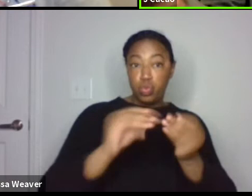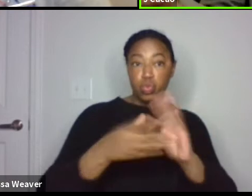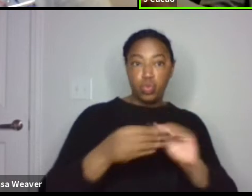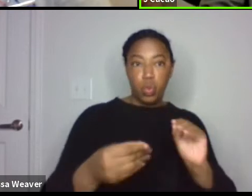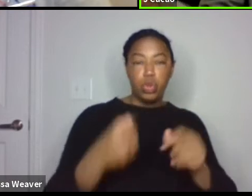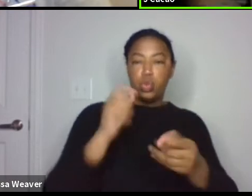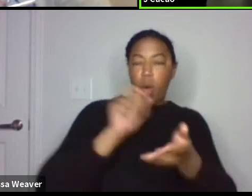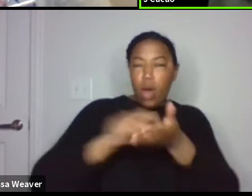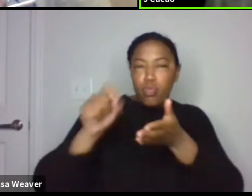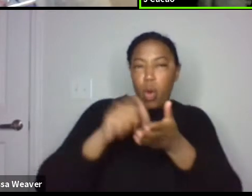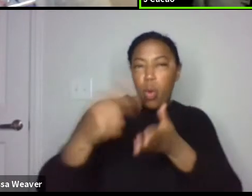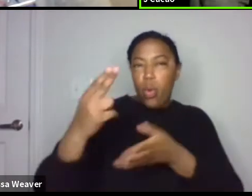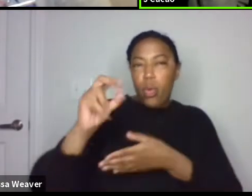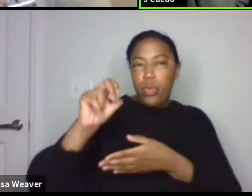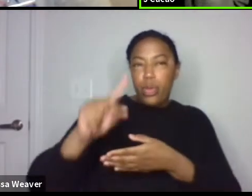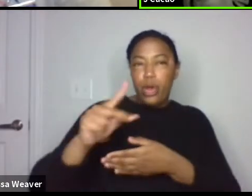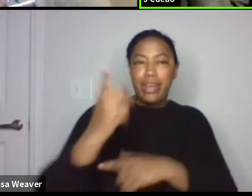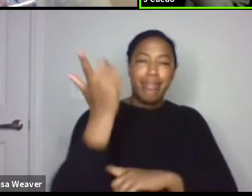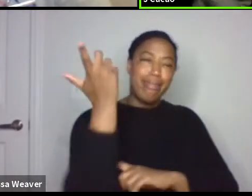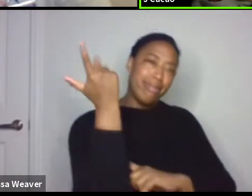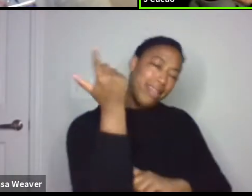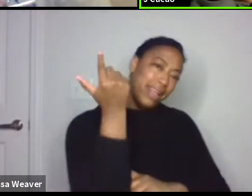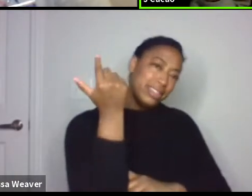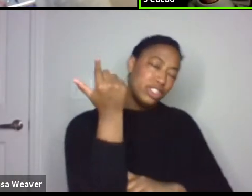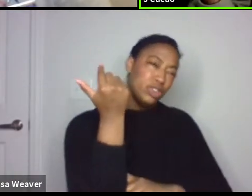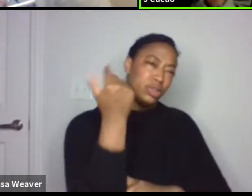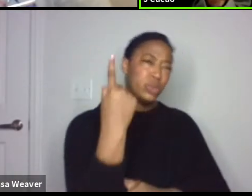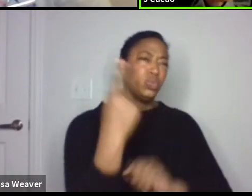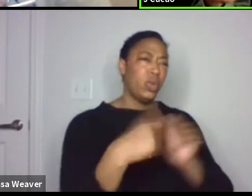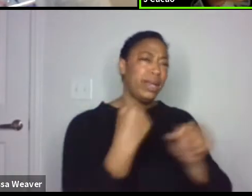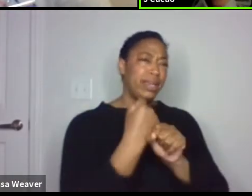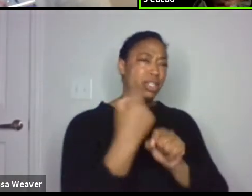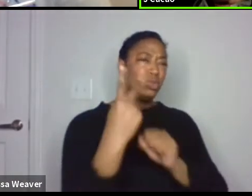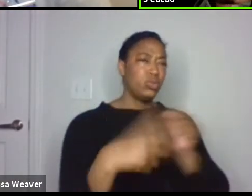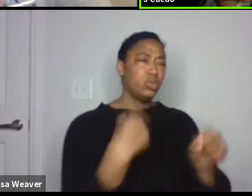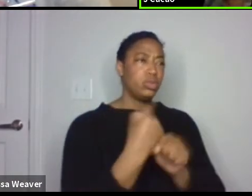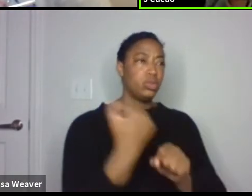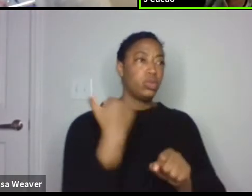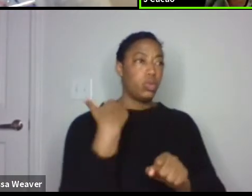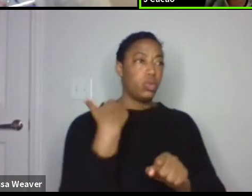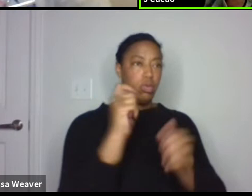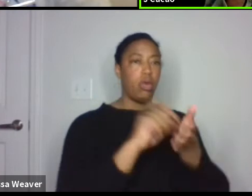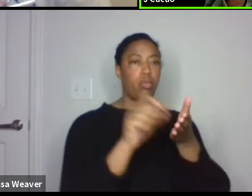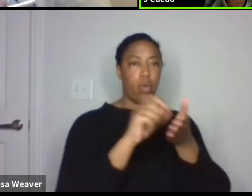that last year. That was like maybe a year or two ago. I wrote the hook for it. And